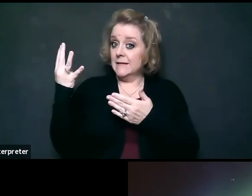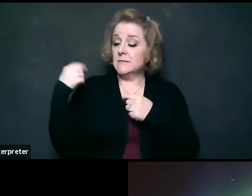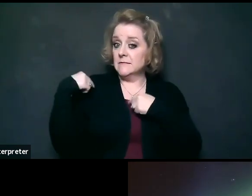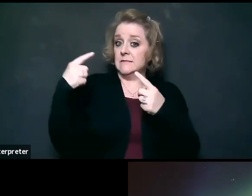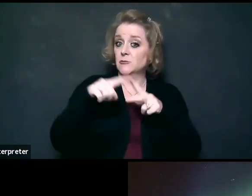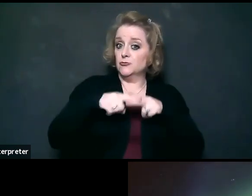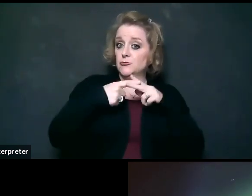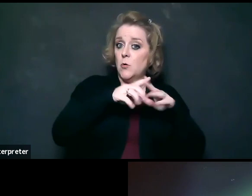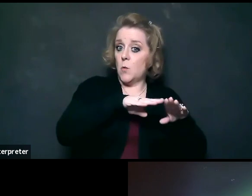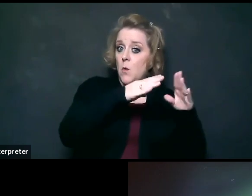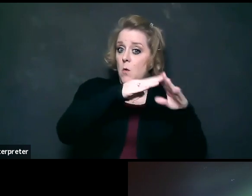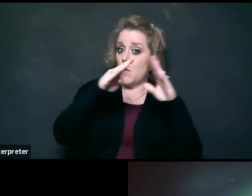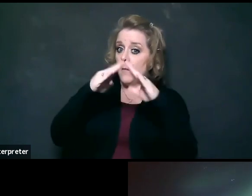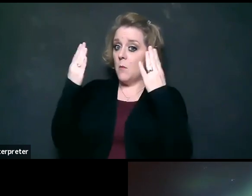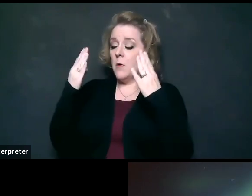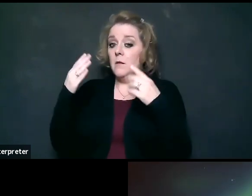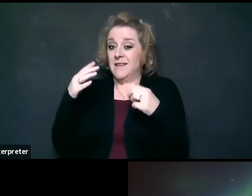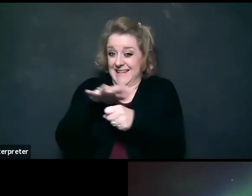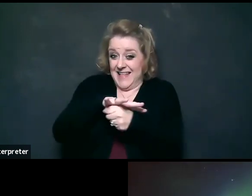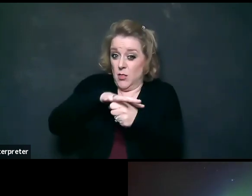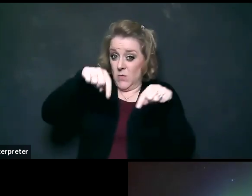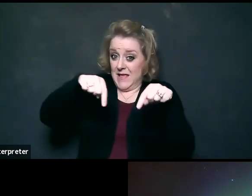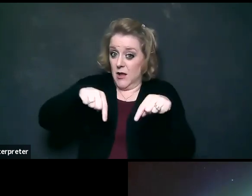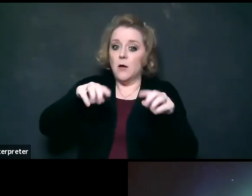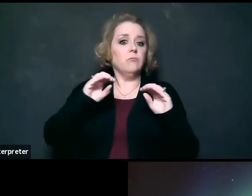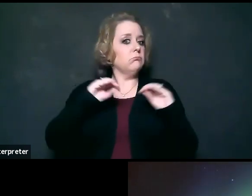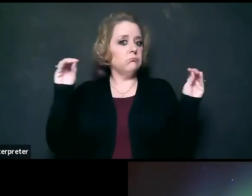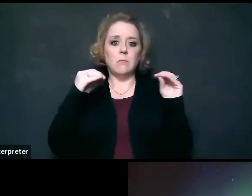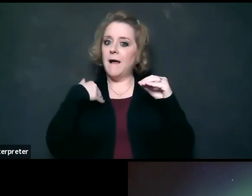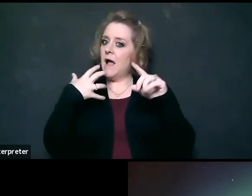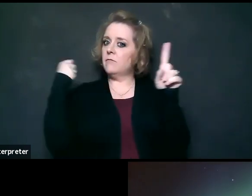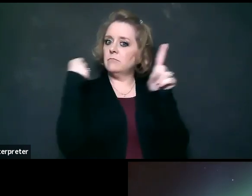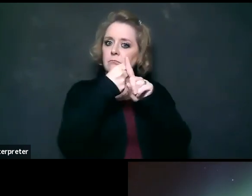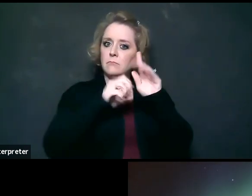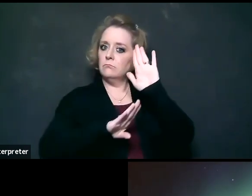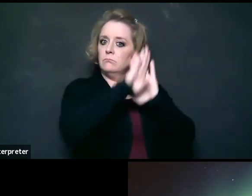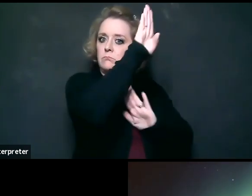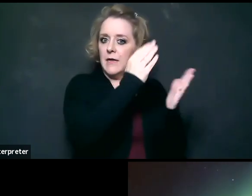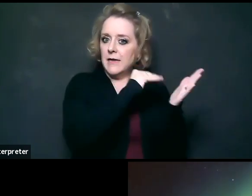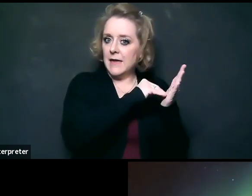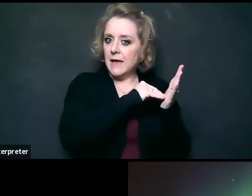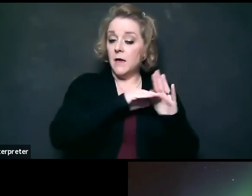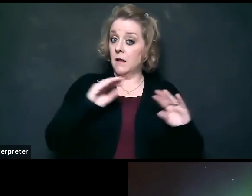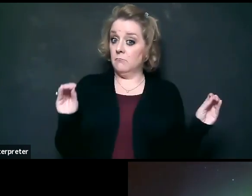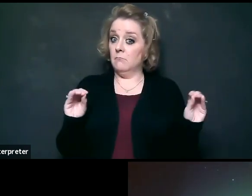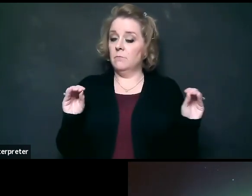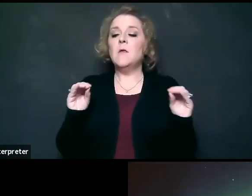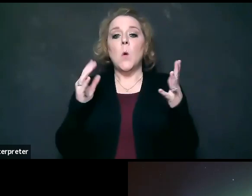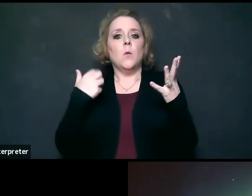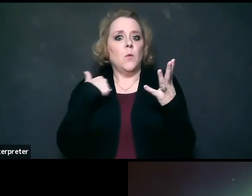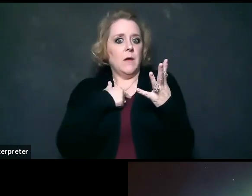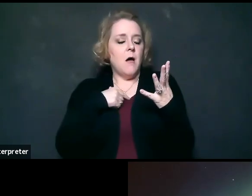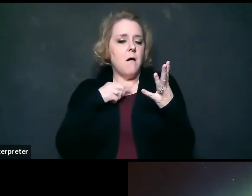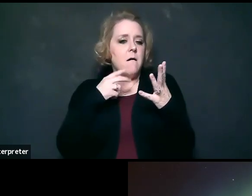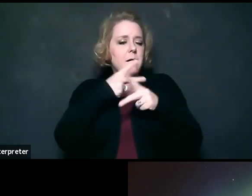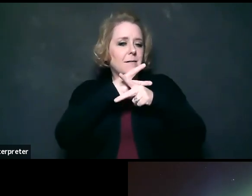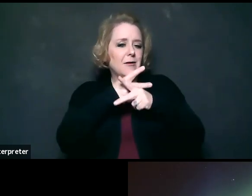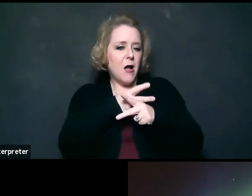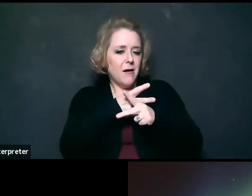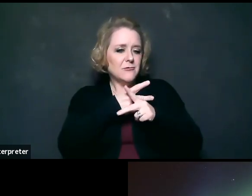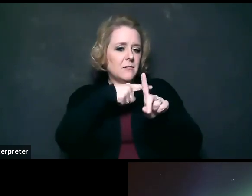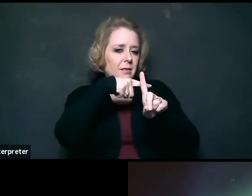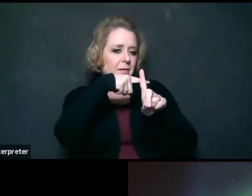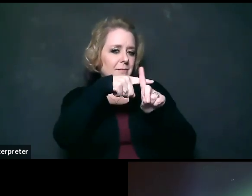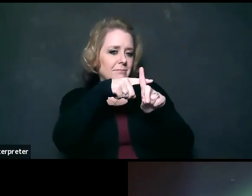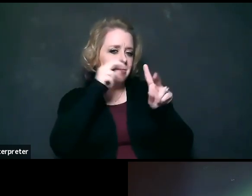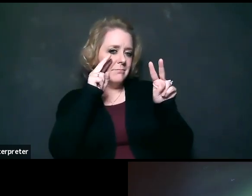and we have not seen a jump locally. The department continues to be cautiously optimistic, but we will